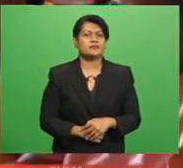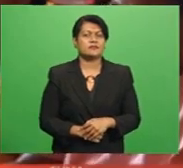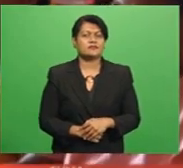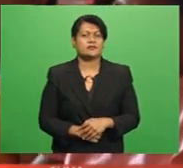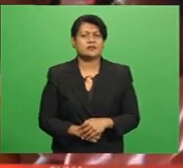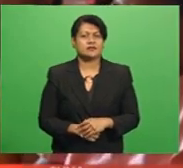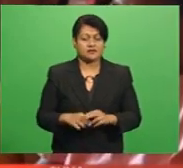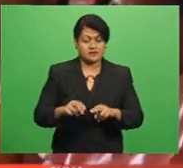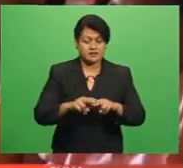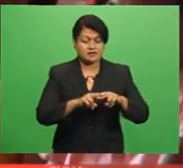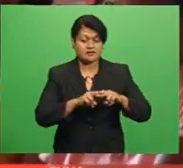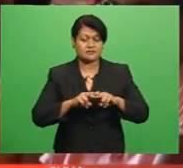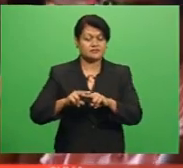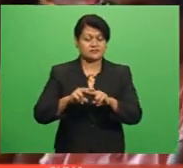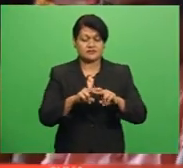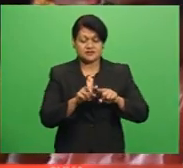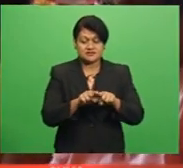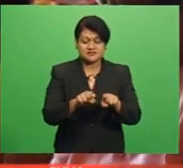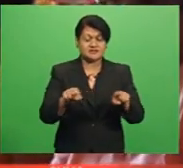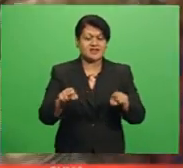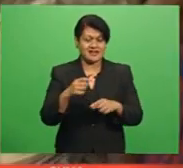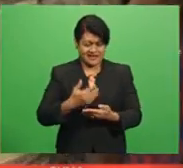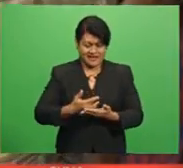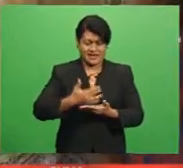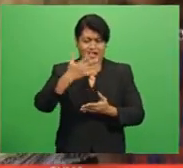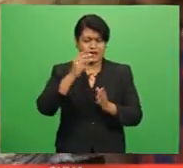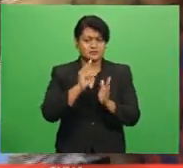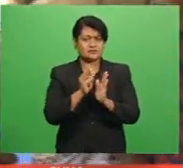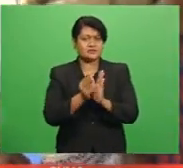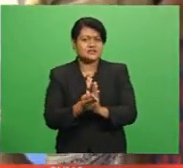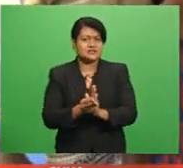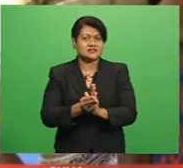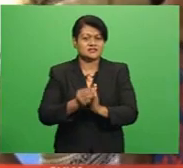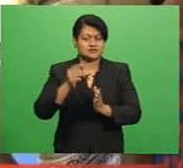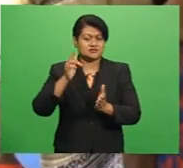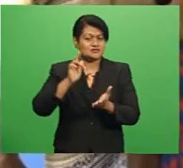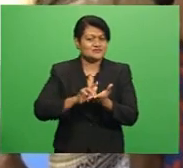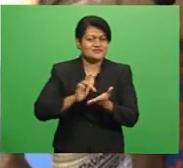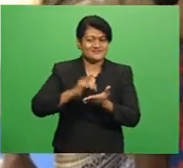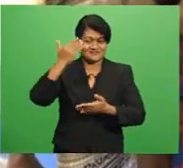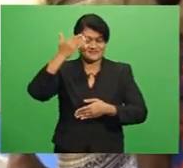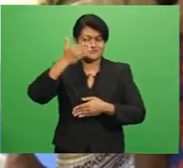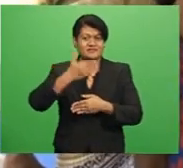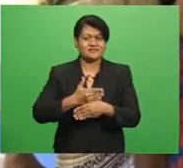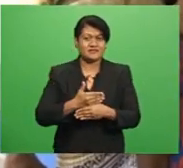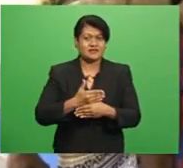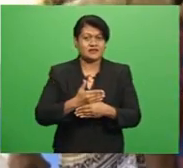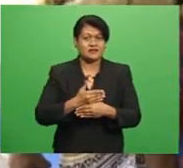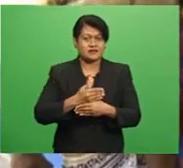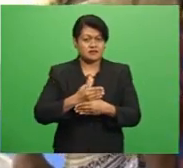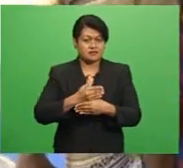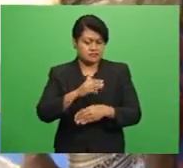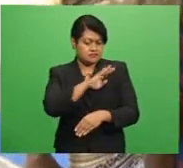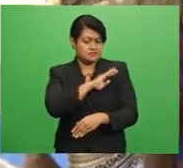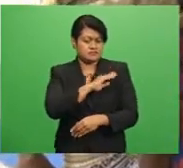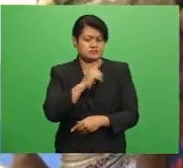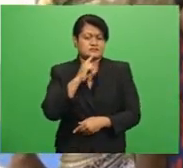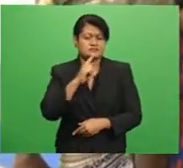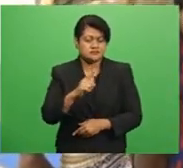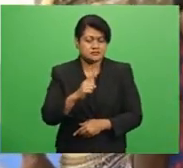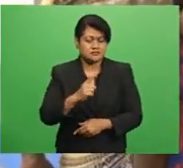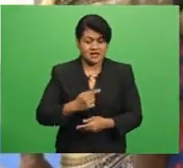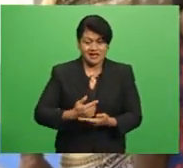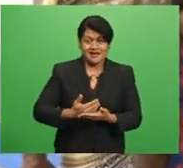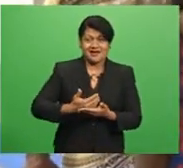As Fijians count the minutes to the stroke of midnight, Bainimarama says we must take a pause and spare a moment to count